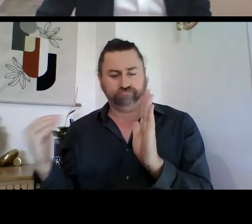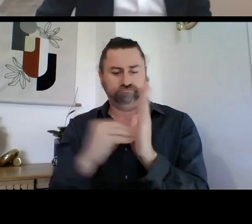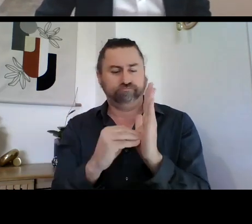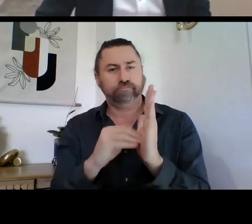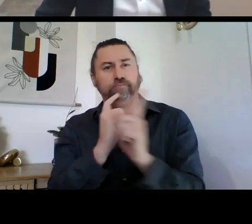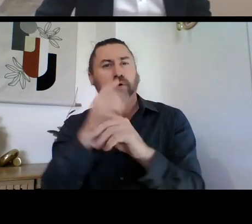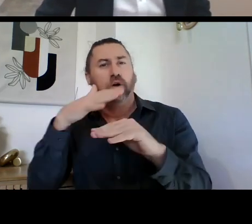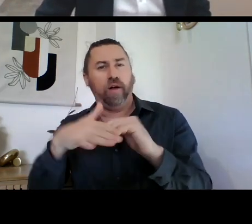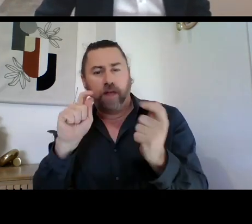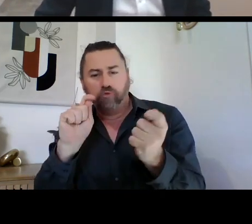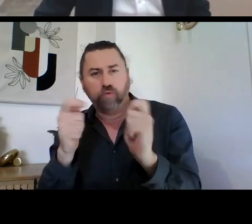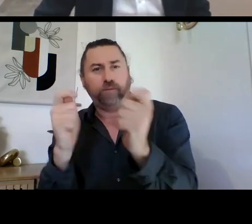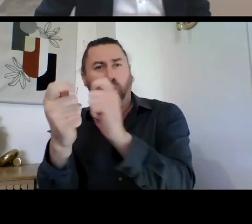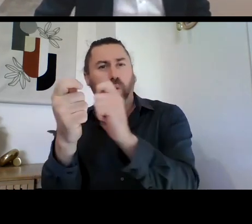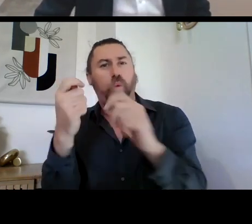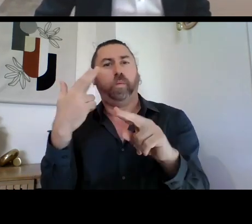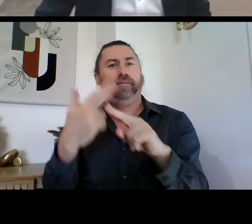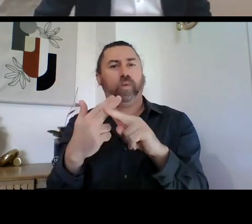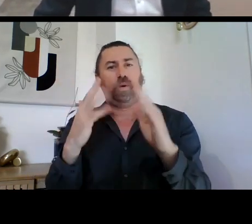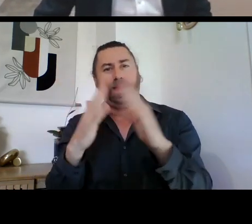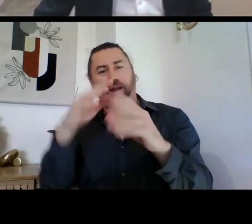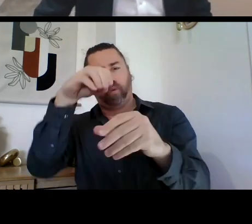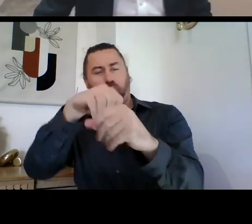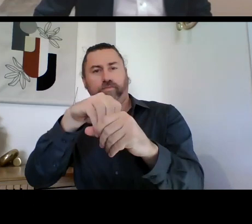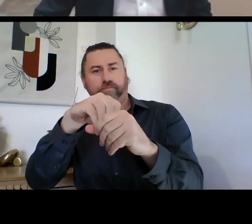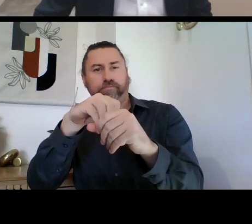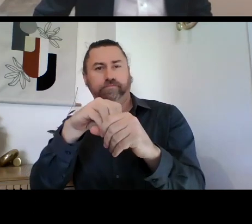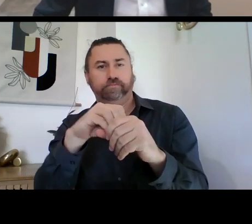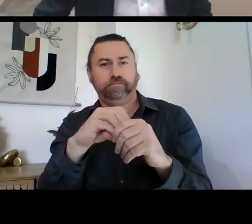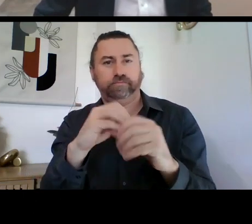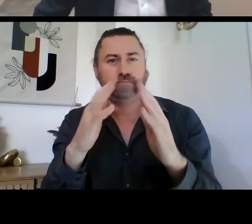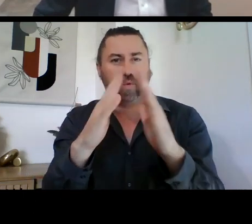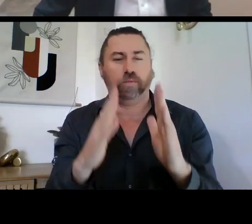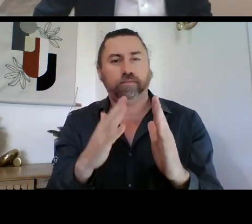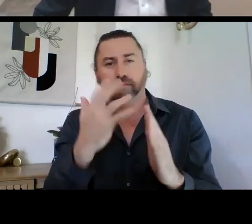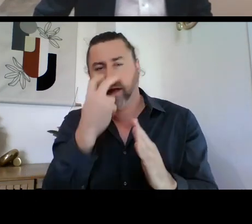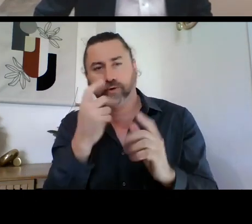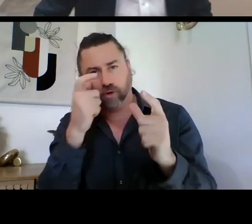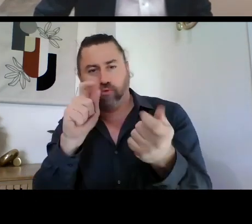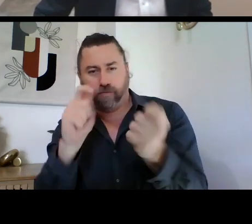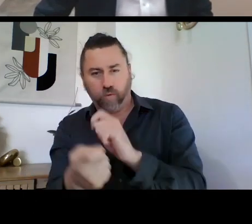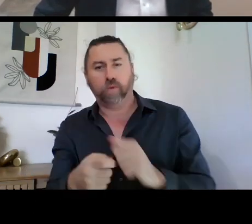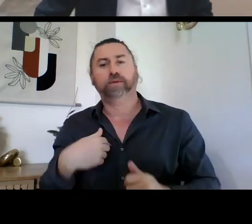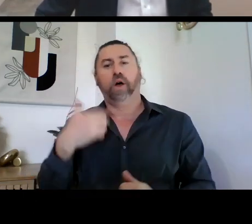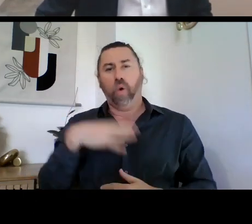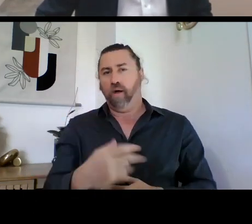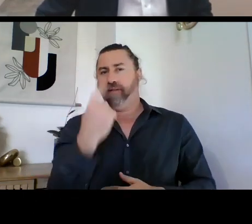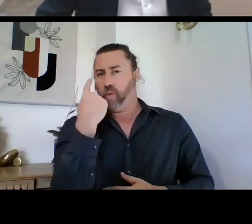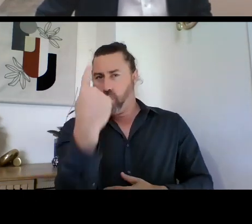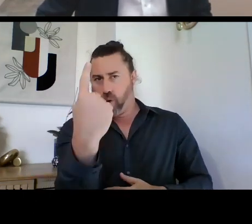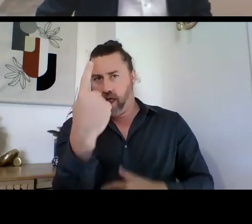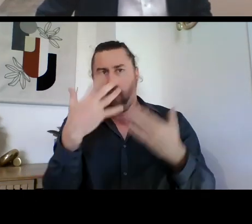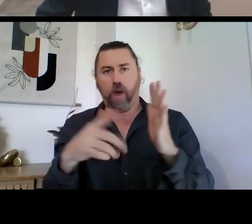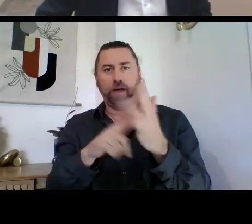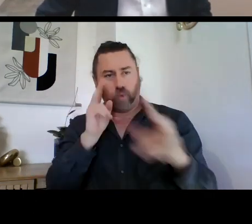decisions about the reforms to in-home aged care. Firstly, the government committed to introduce a single assessment system